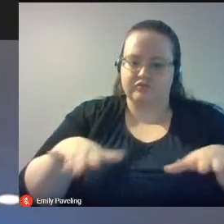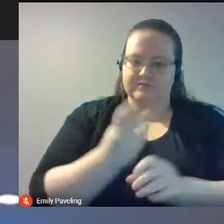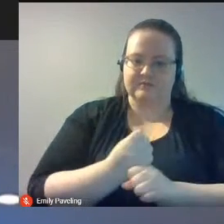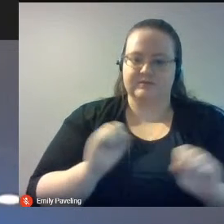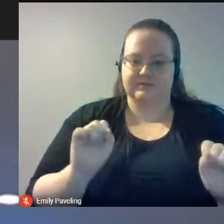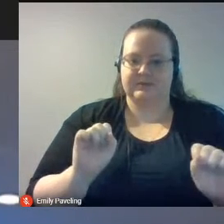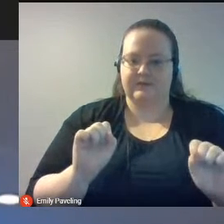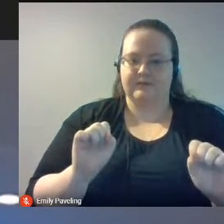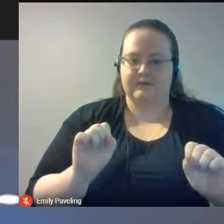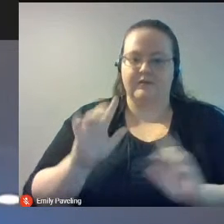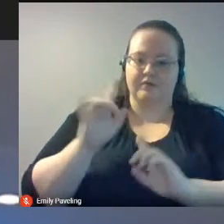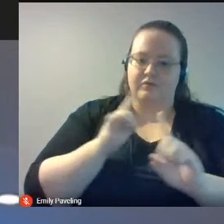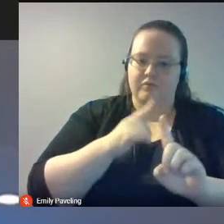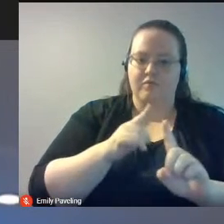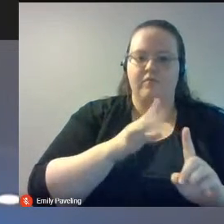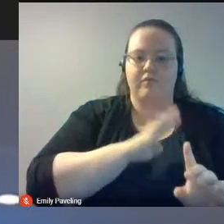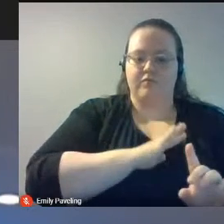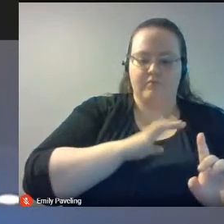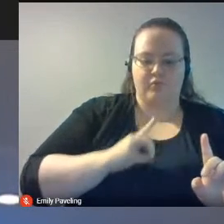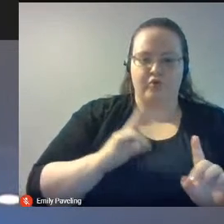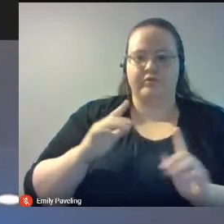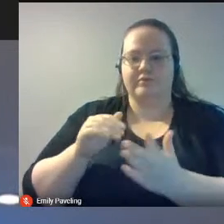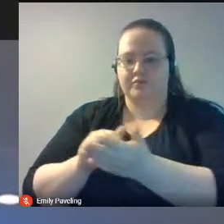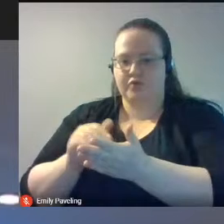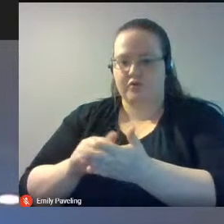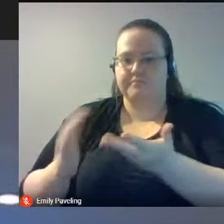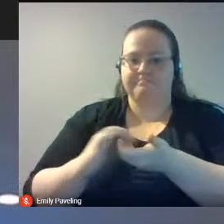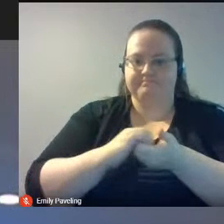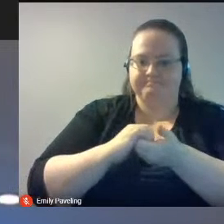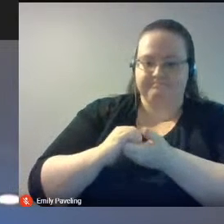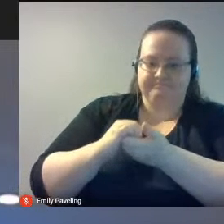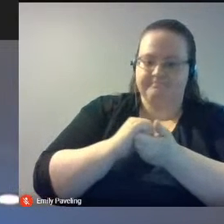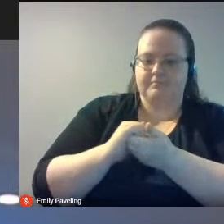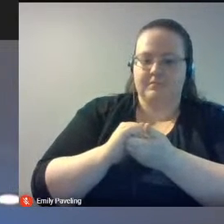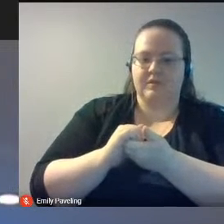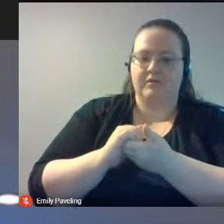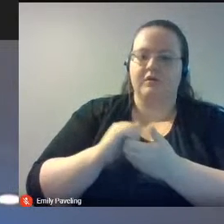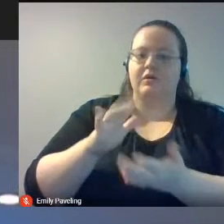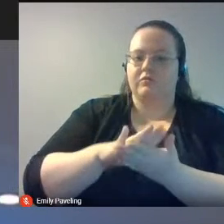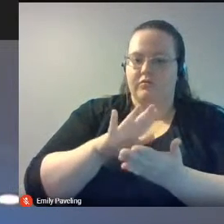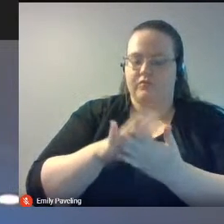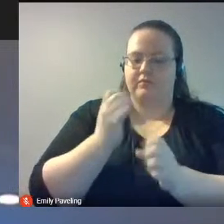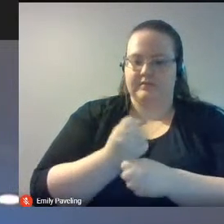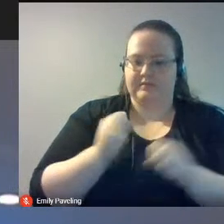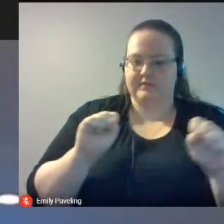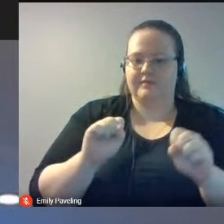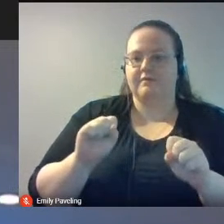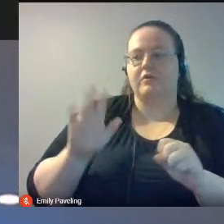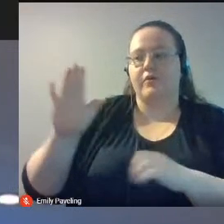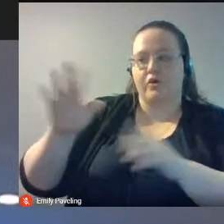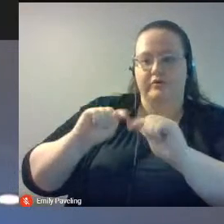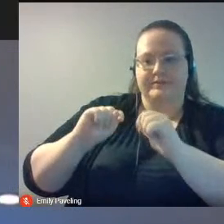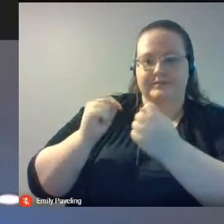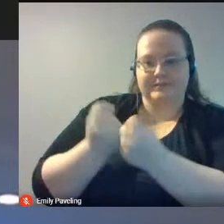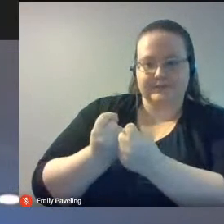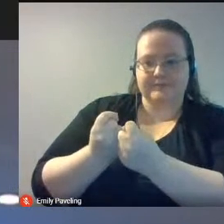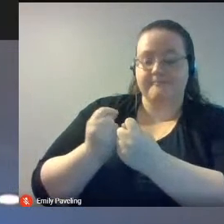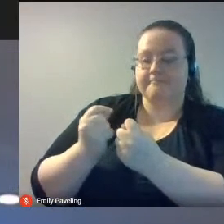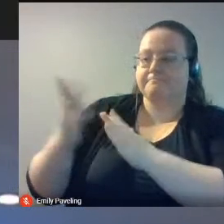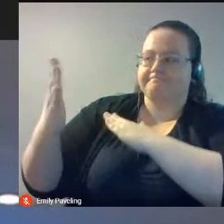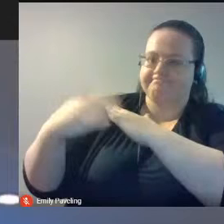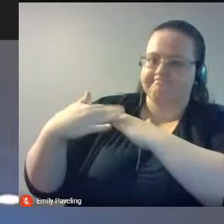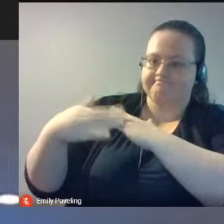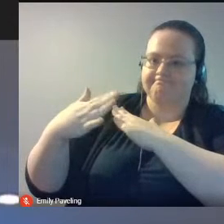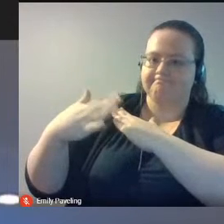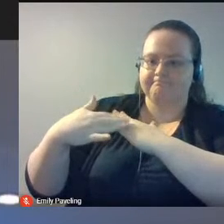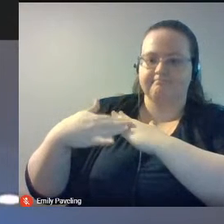environment that fosters good health. We're very thankful for the support that Dr. Meghani and her team have provided to